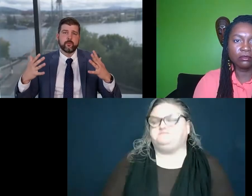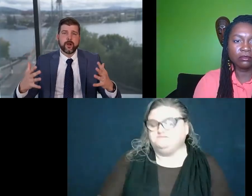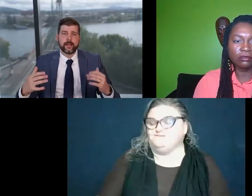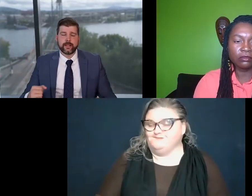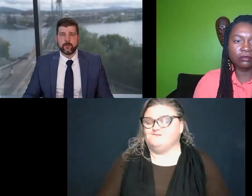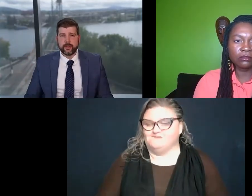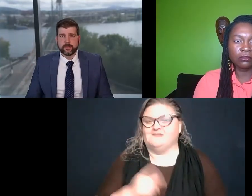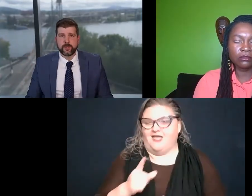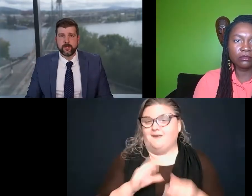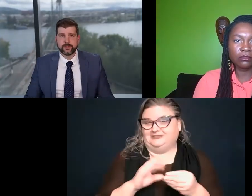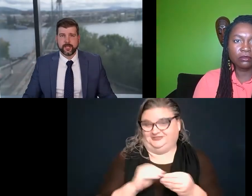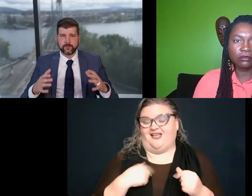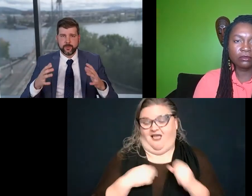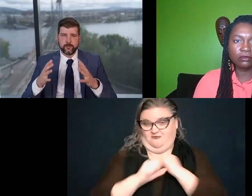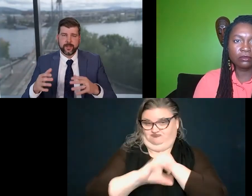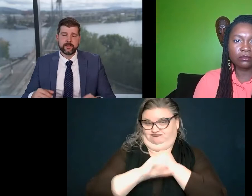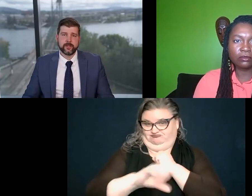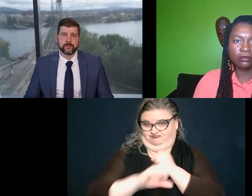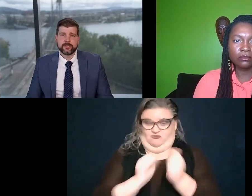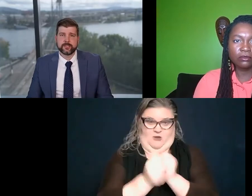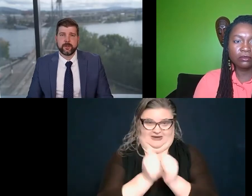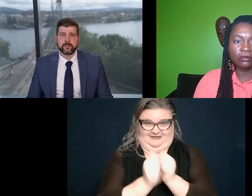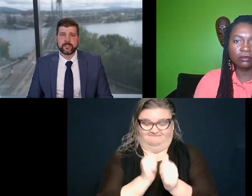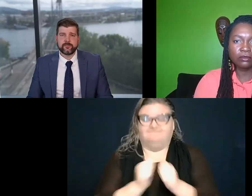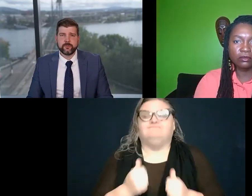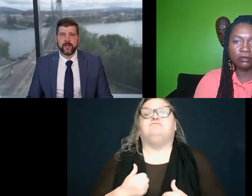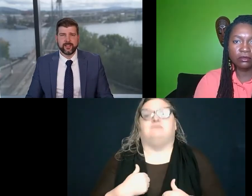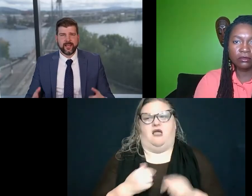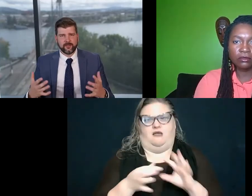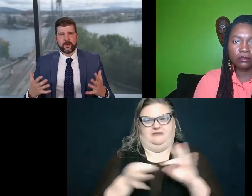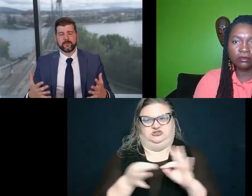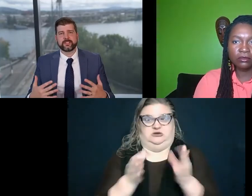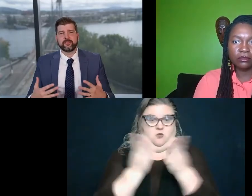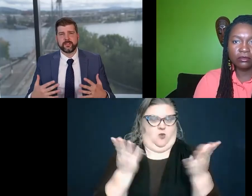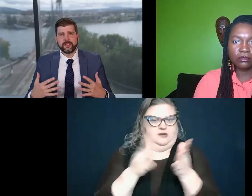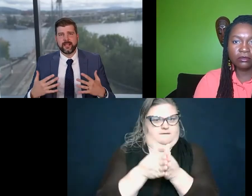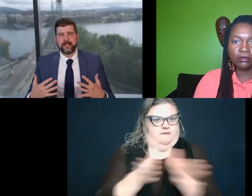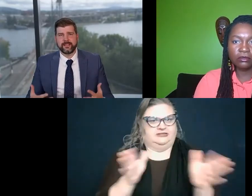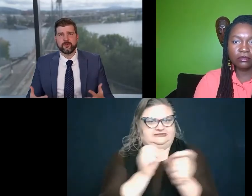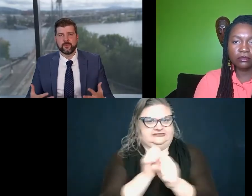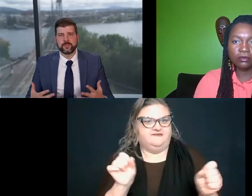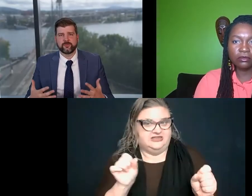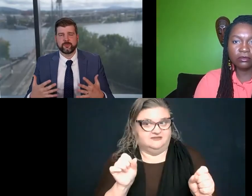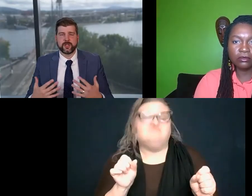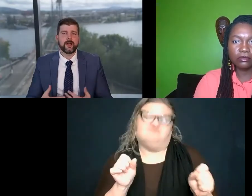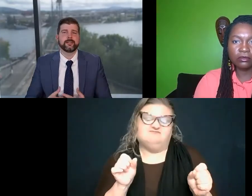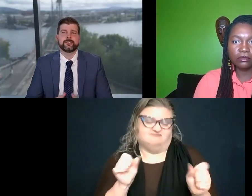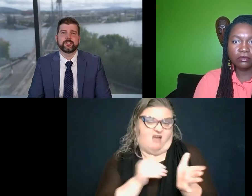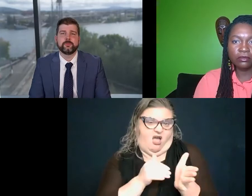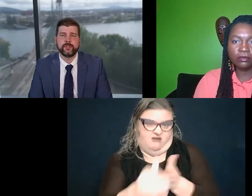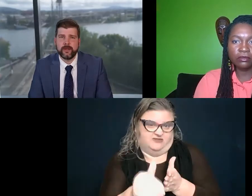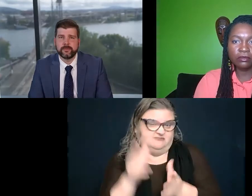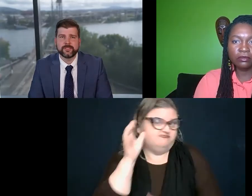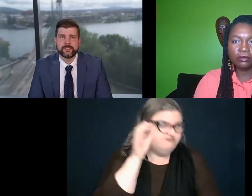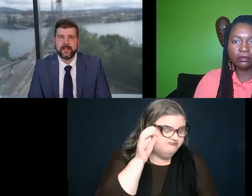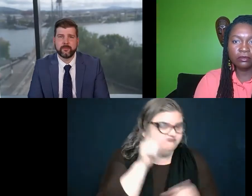in running, I wanted to prioritize what I'm characterizing as public safety, but a lot of the public safety I get was from talking to